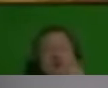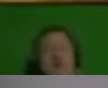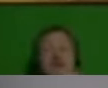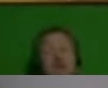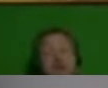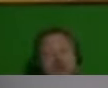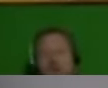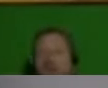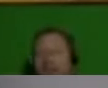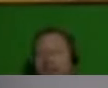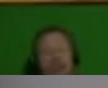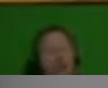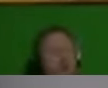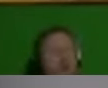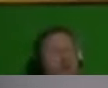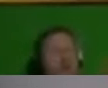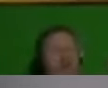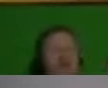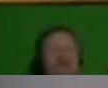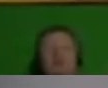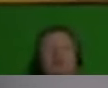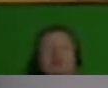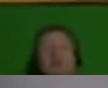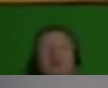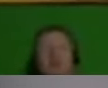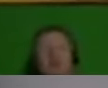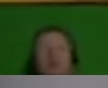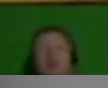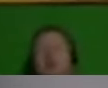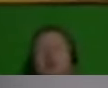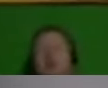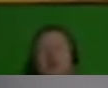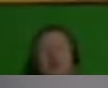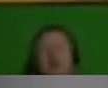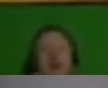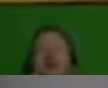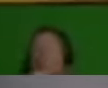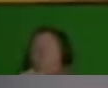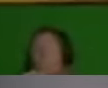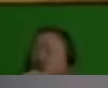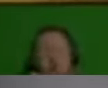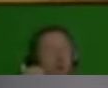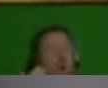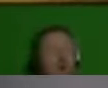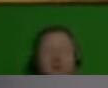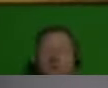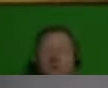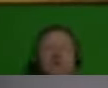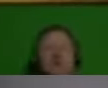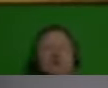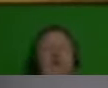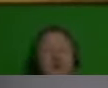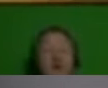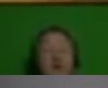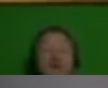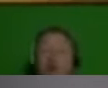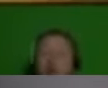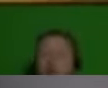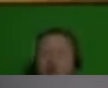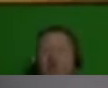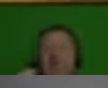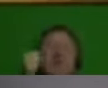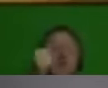revenue. On the one hand, spending cuts are undesirable, as the need for spending